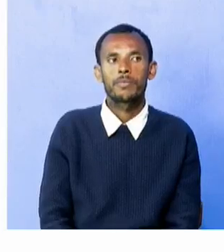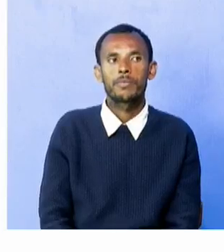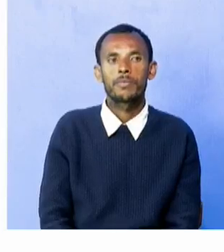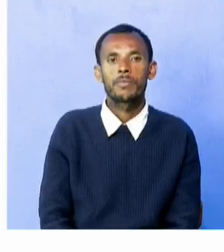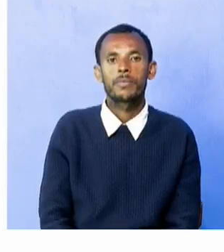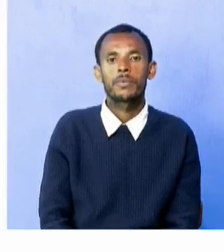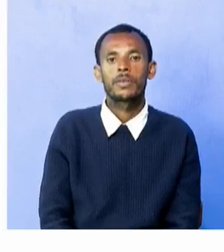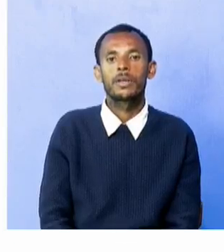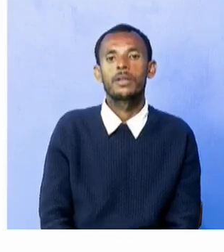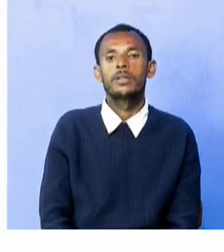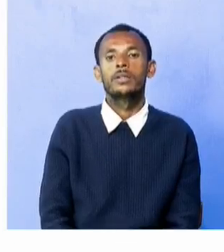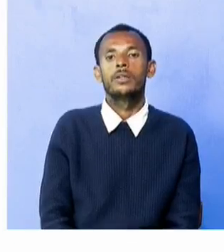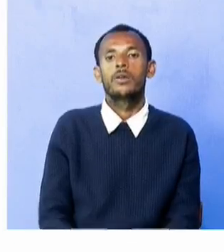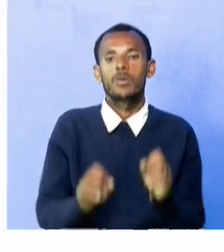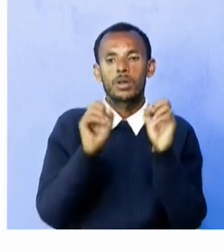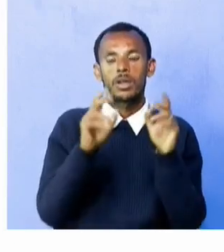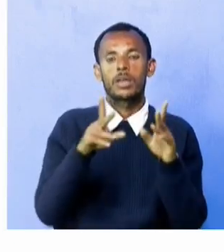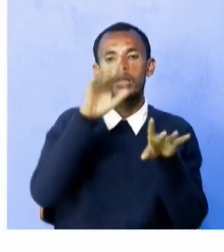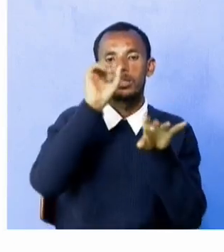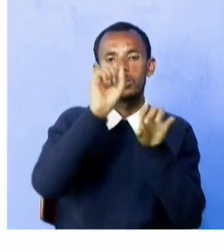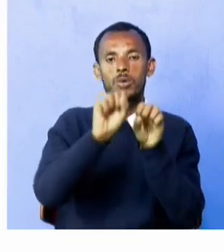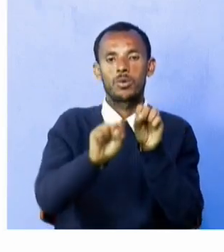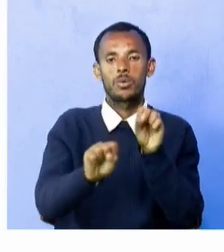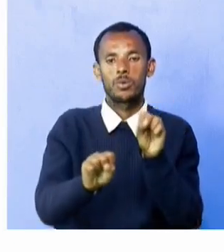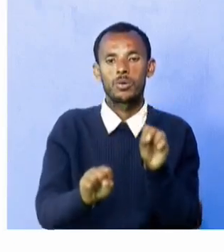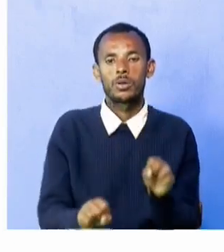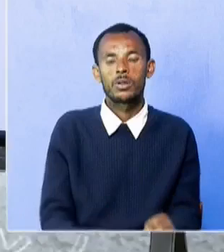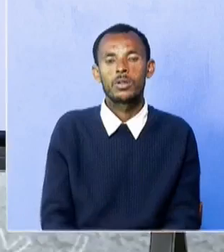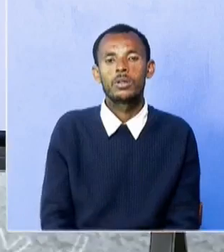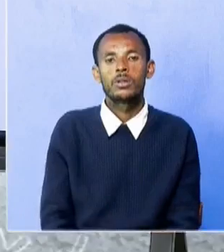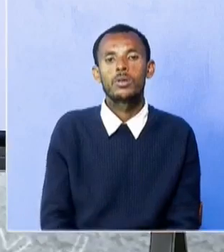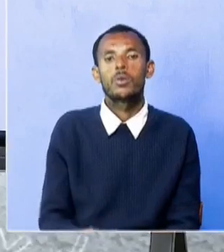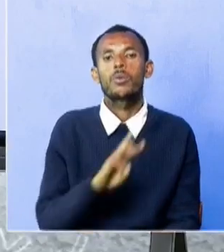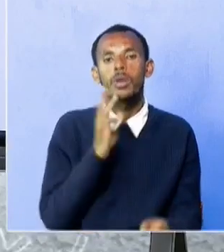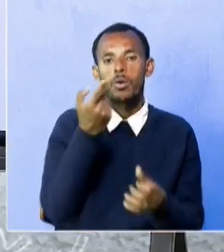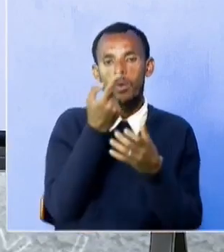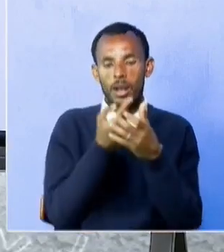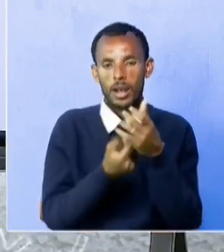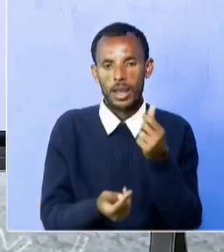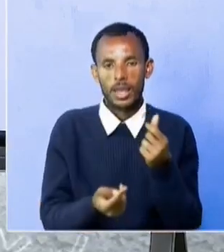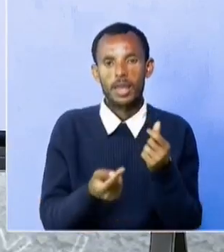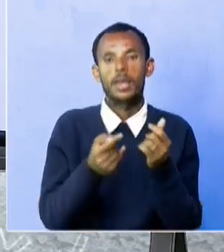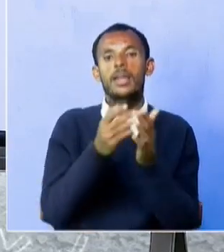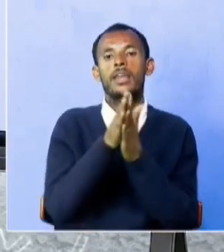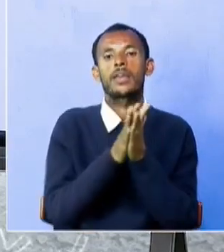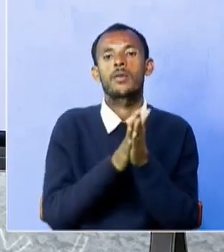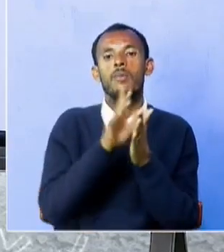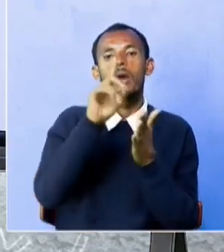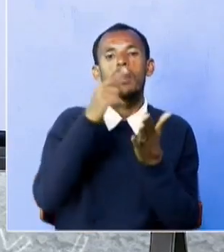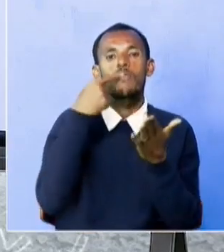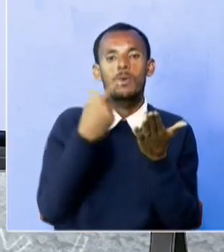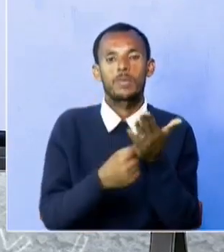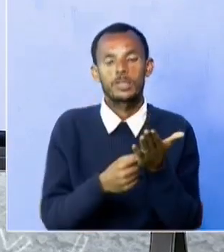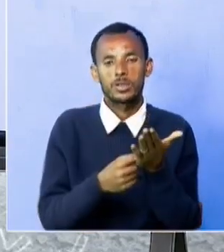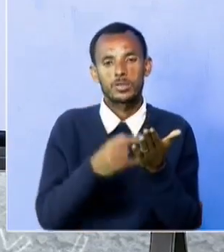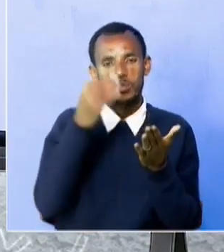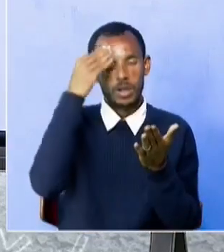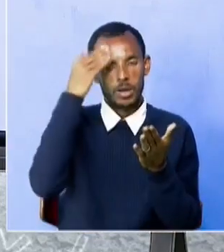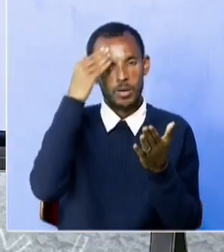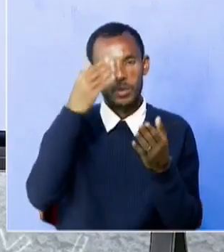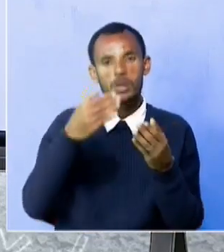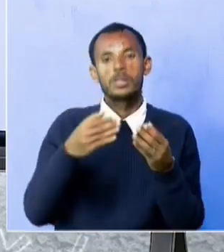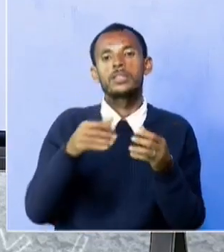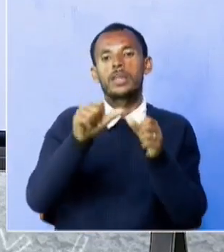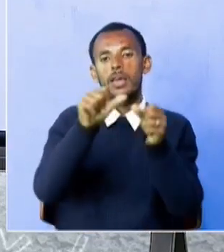A circle. Okay, so we only need one information to determine the area and the circumference.